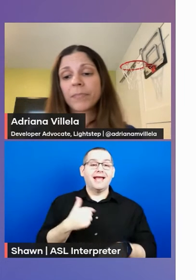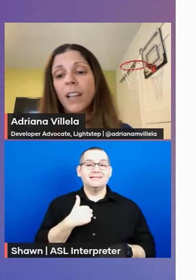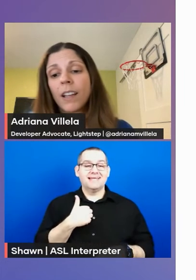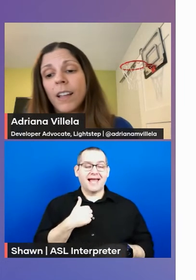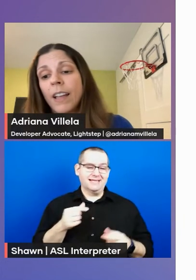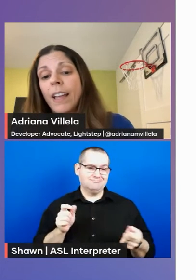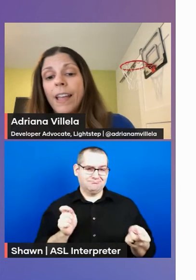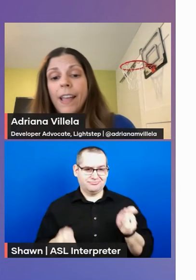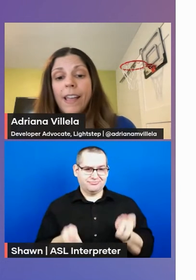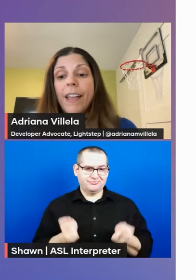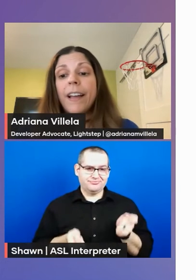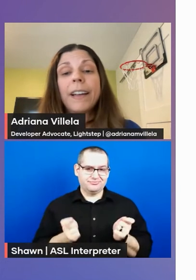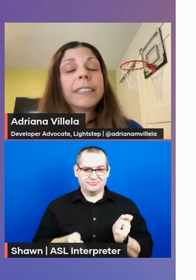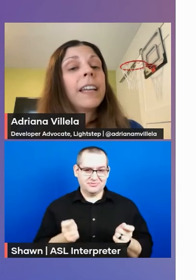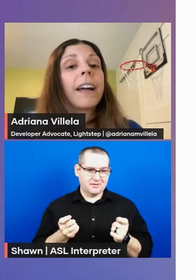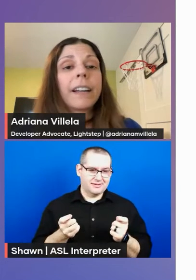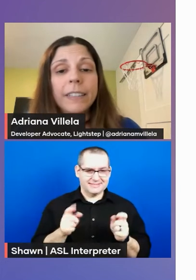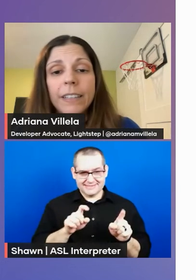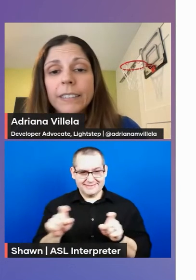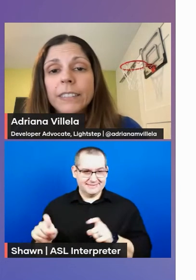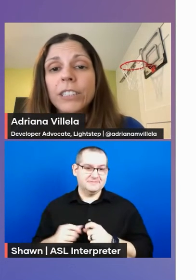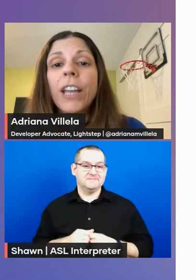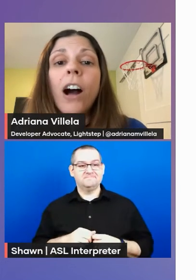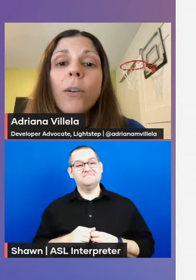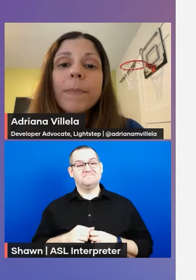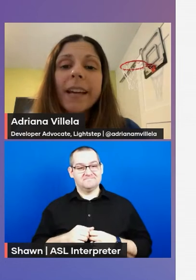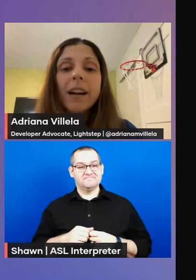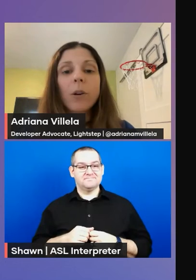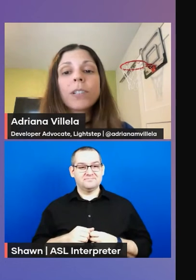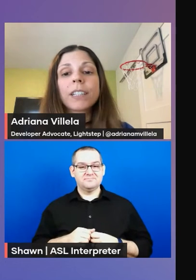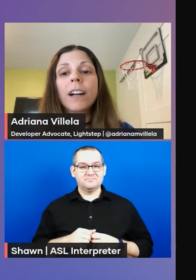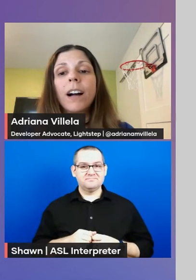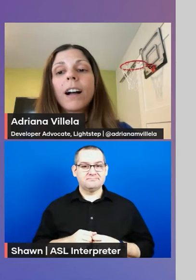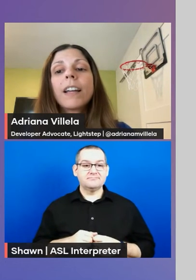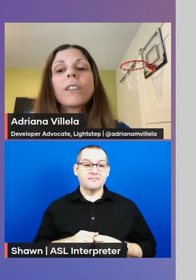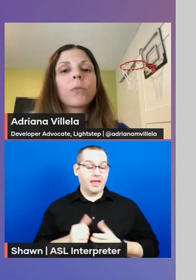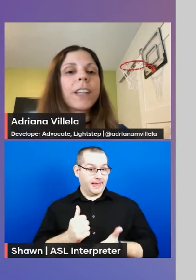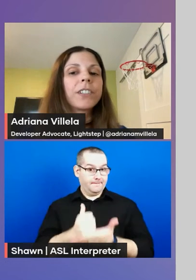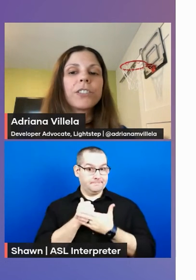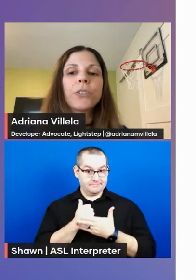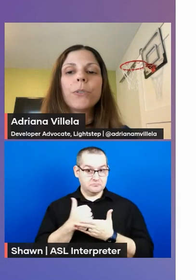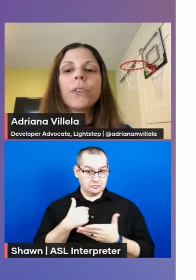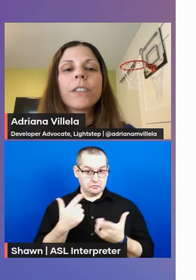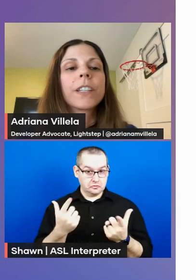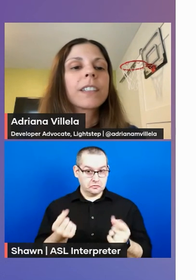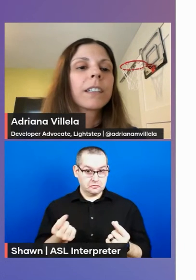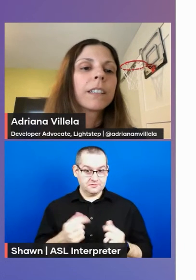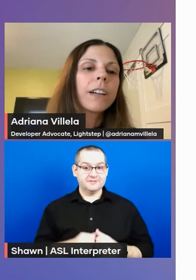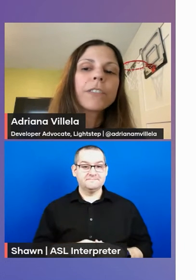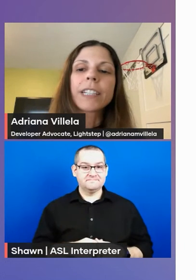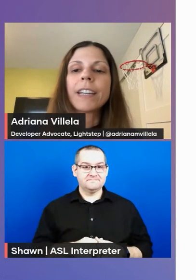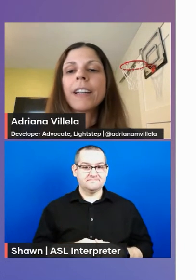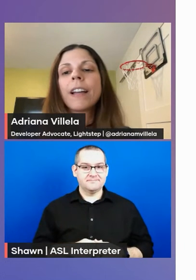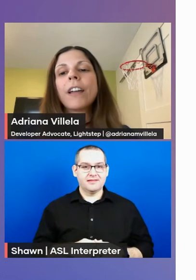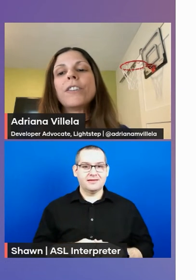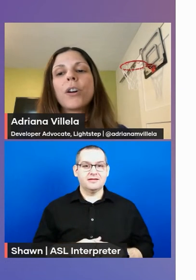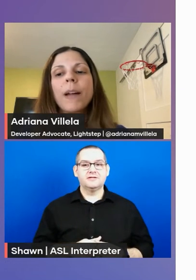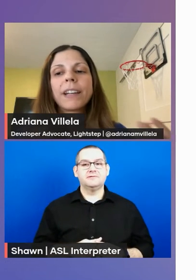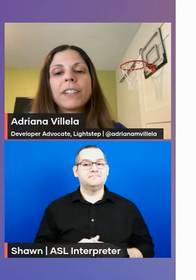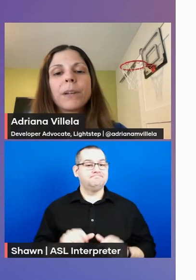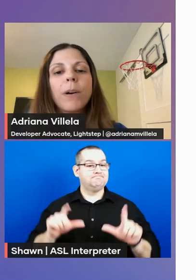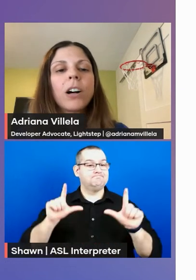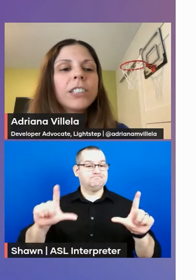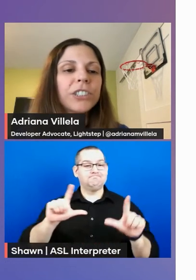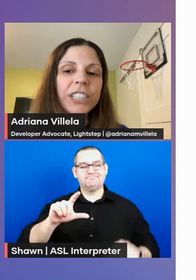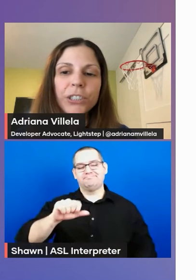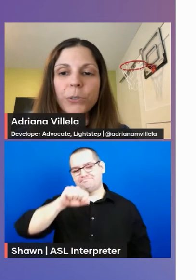around. And to help me out, I went to this lovely